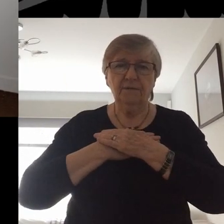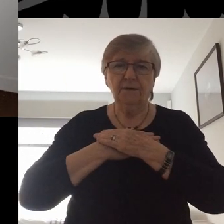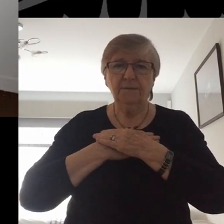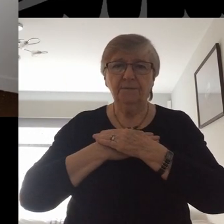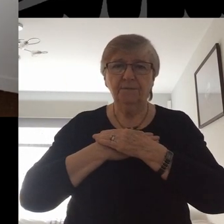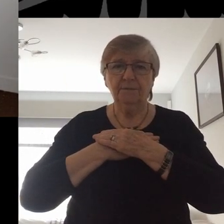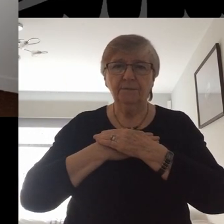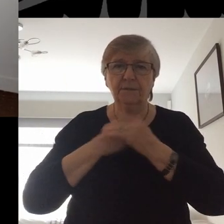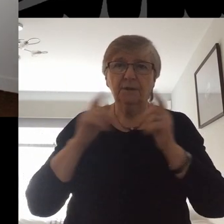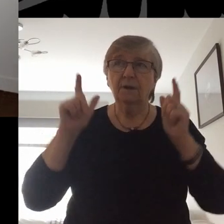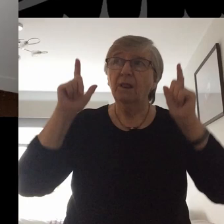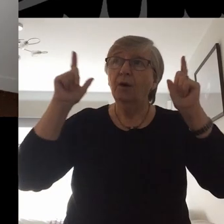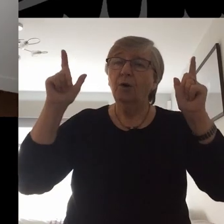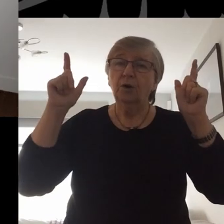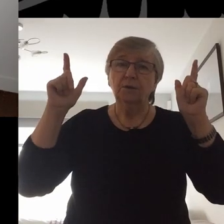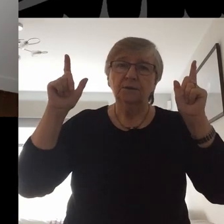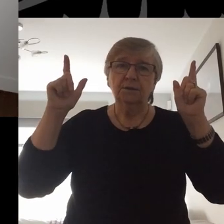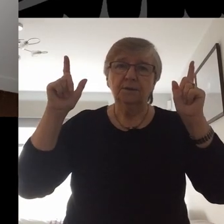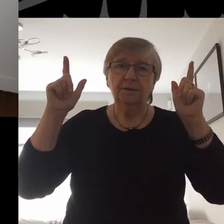Lord,